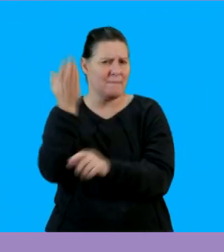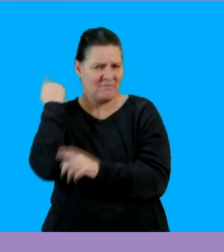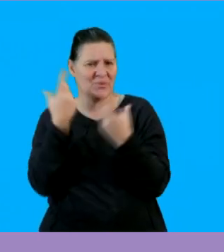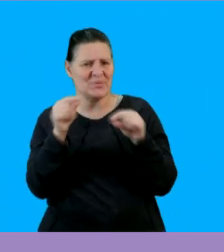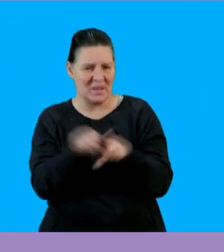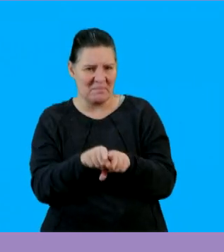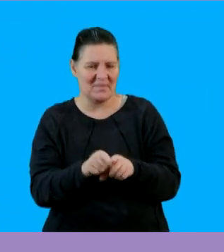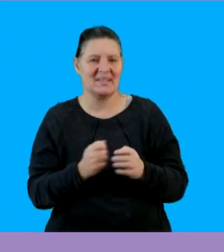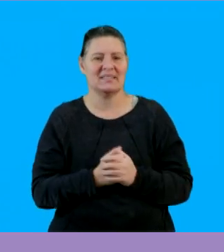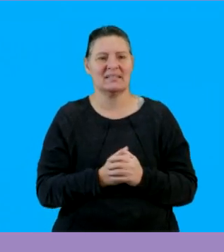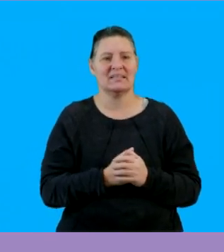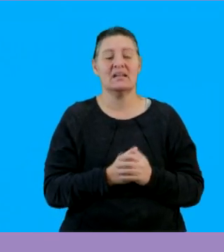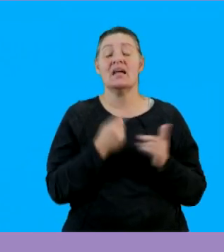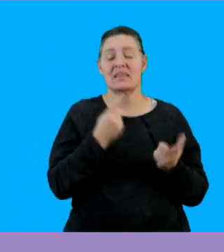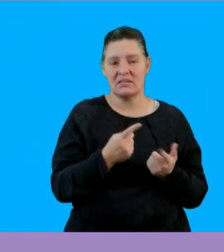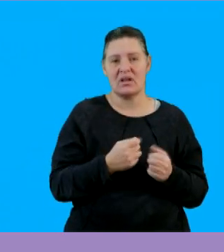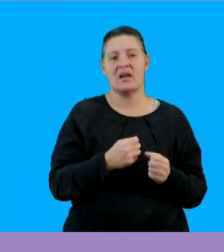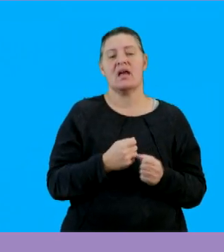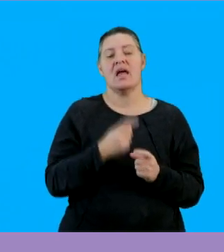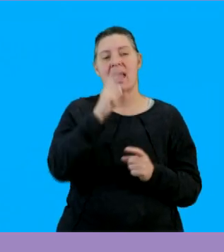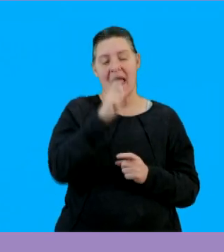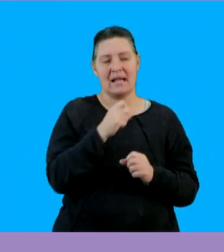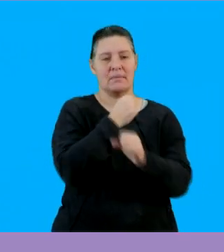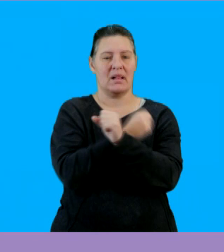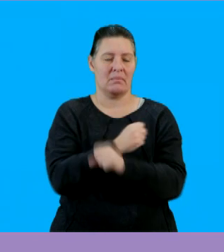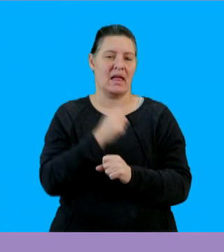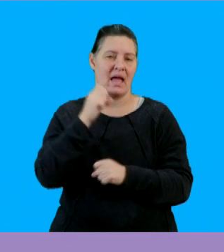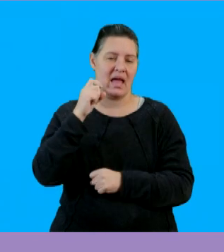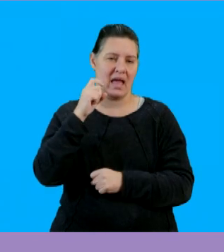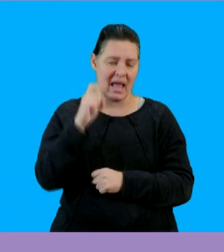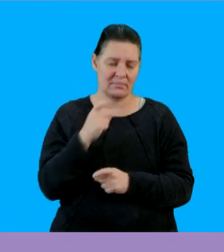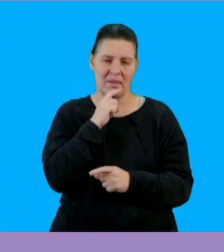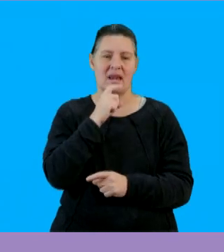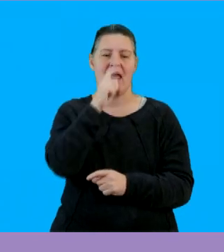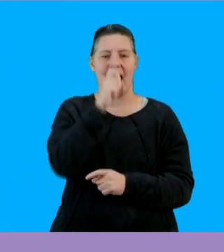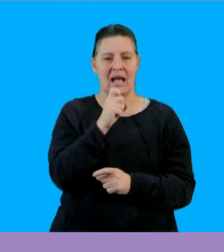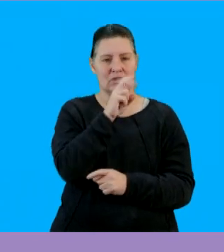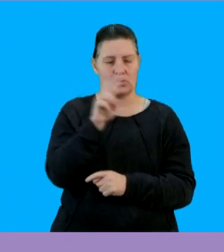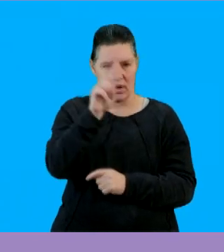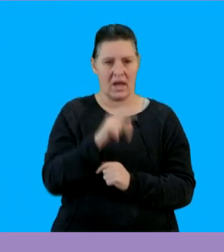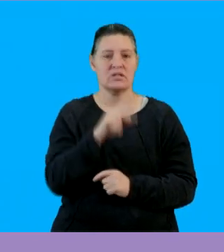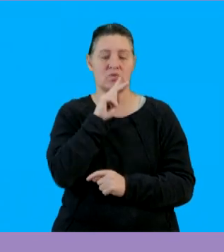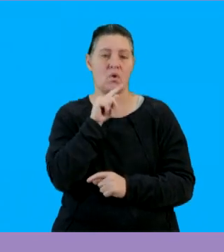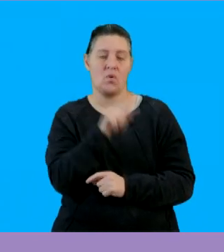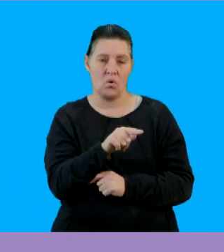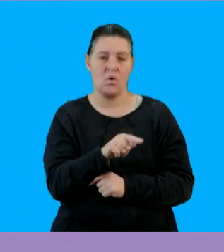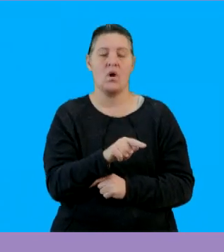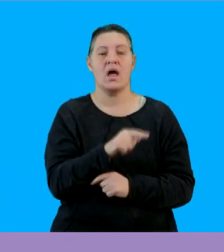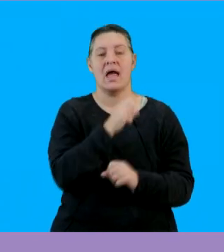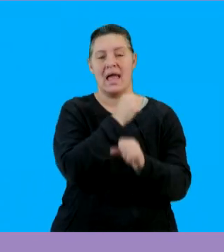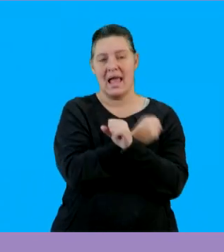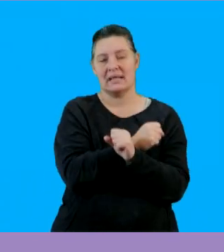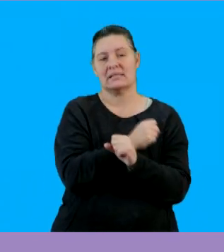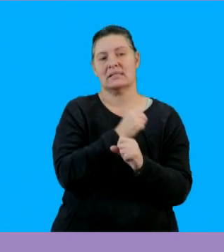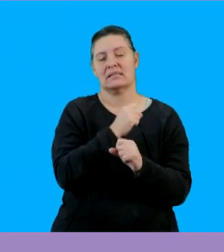been multiplying? So we are just going to multiply here. That is going to be x multiplied by x, that is x squared. Then x